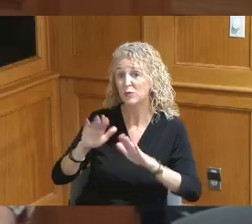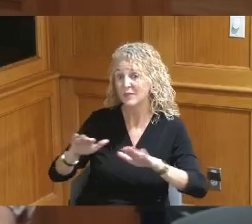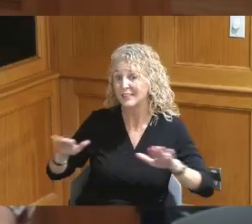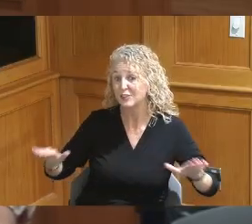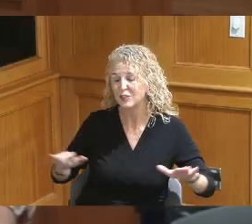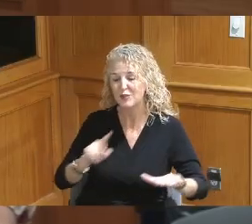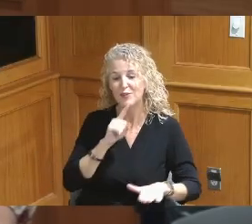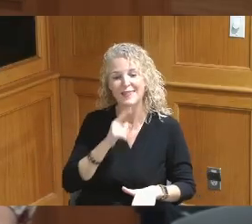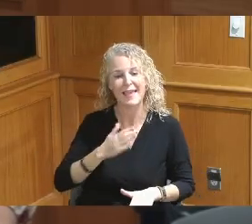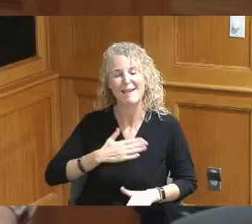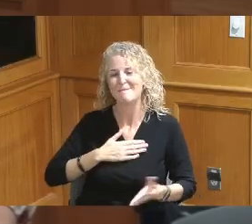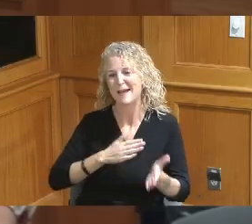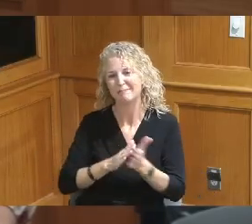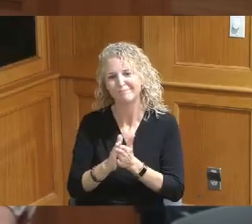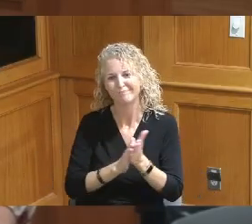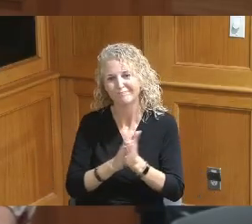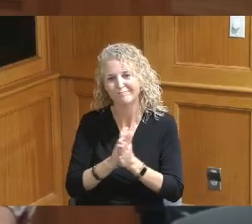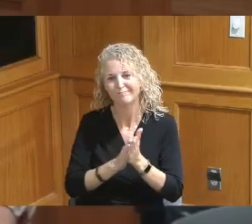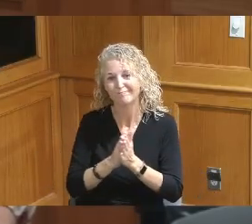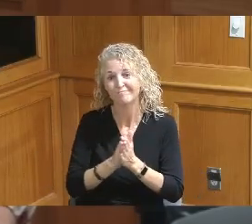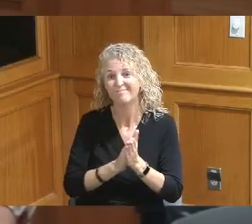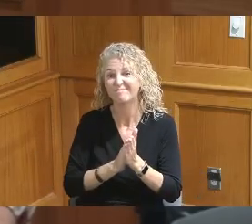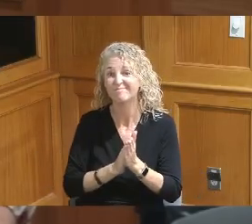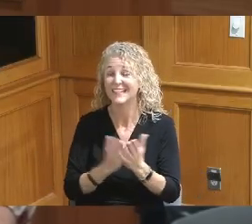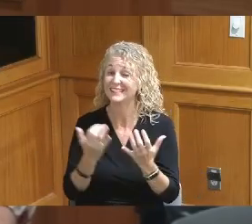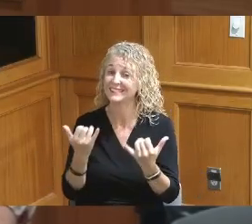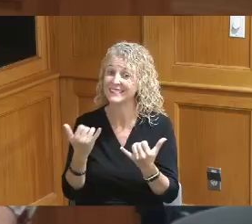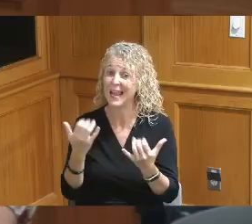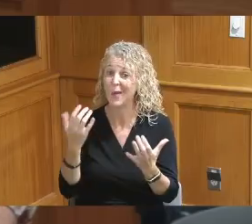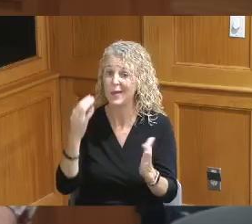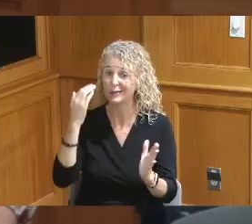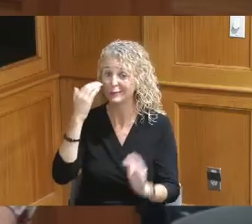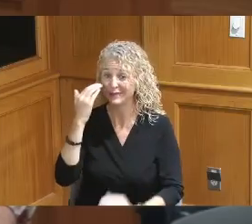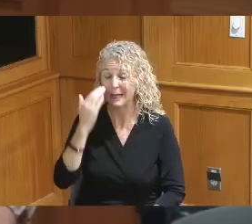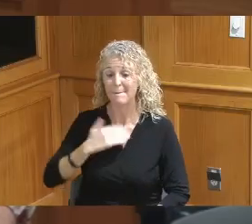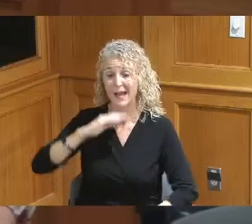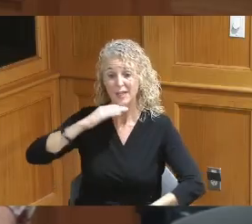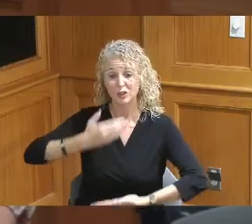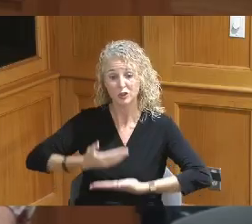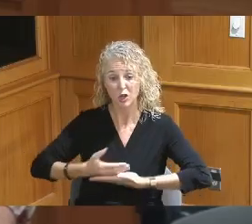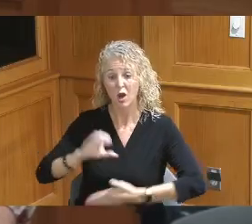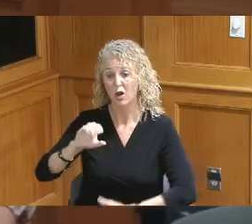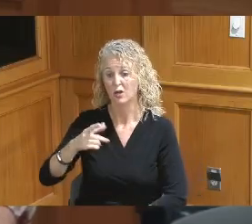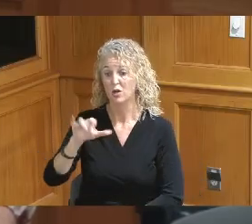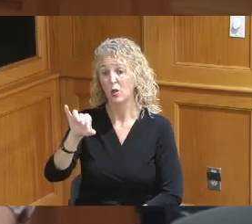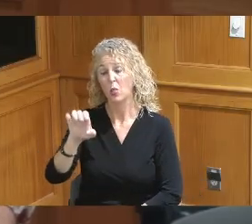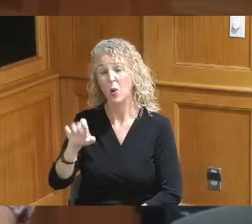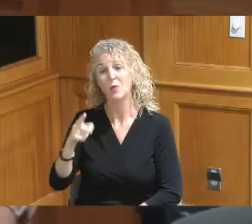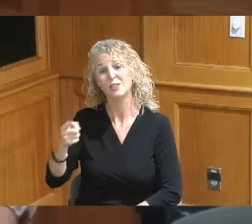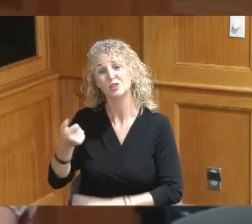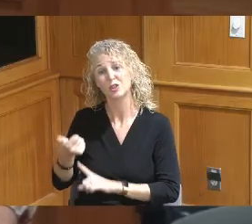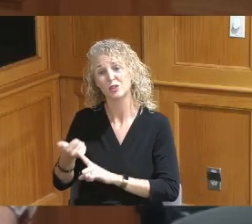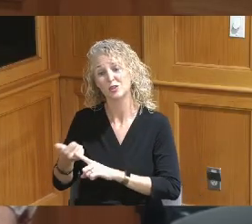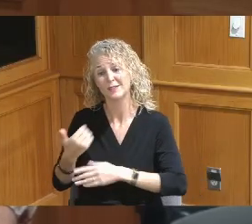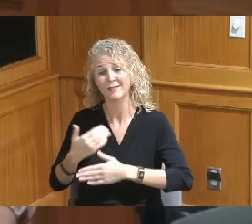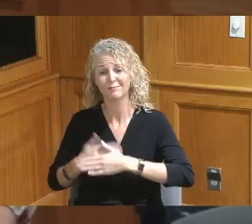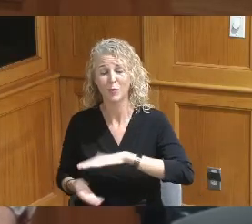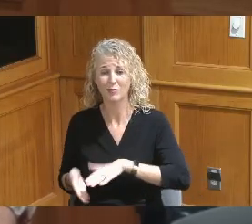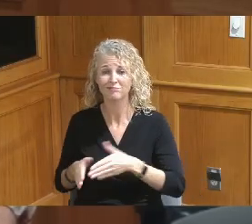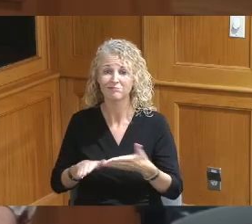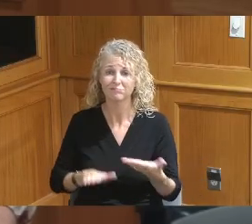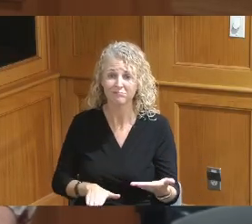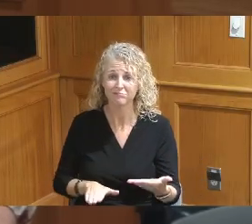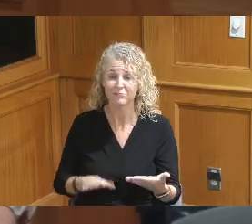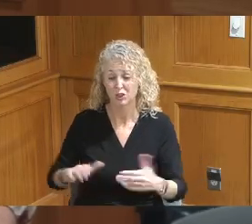my greatest motivation. I especially want to acknowledge my daughter, Chloe, who I lost in stillbirth. Though her time was brief, her